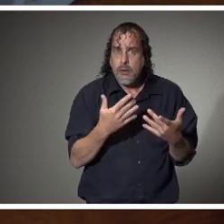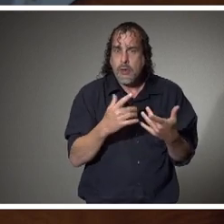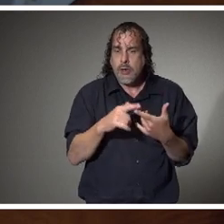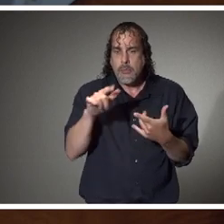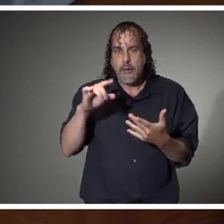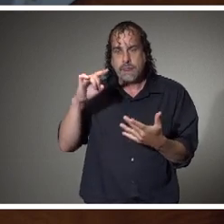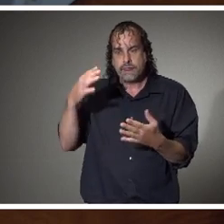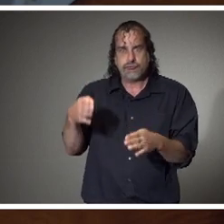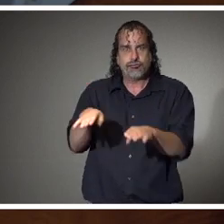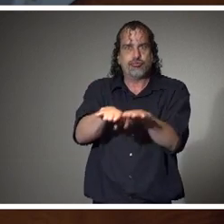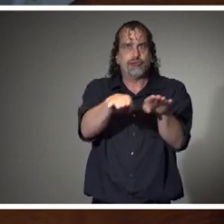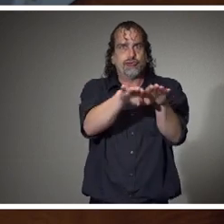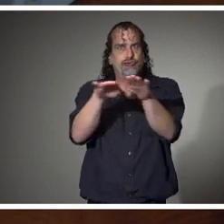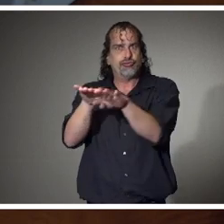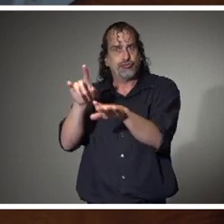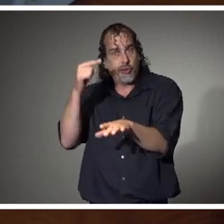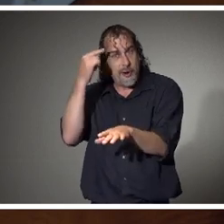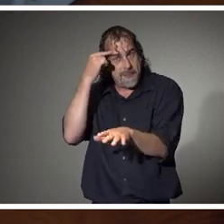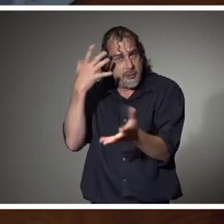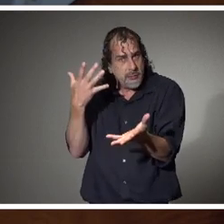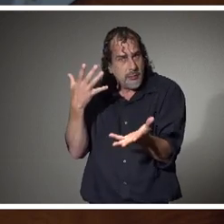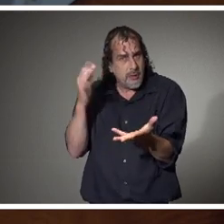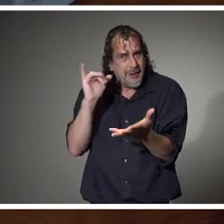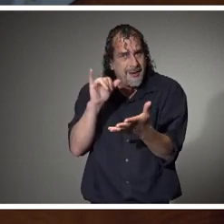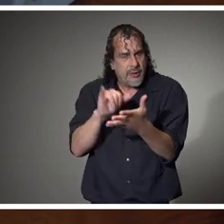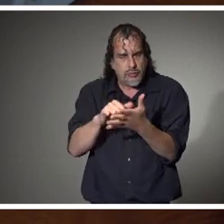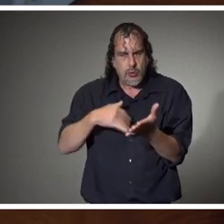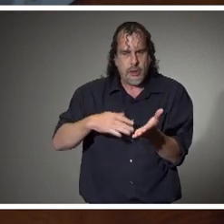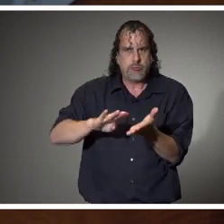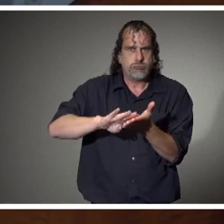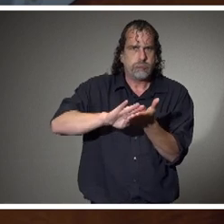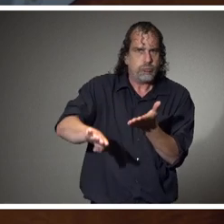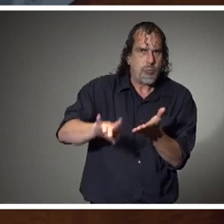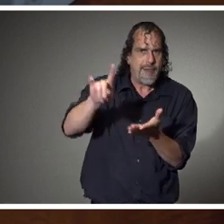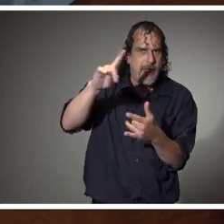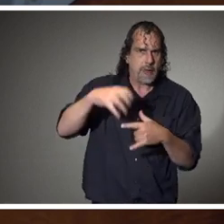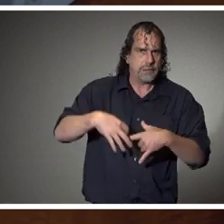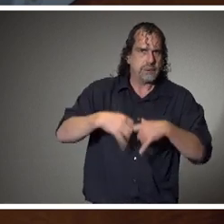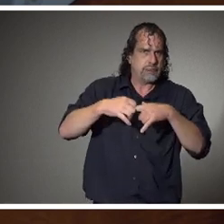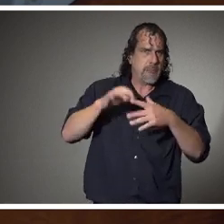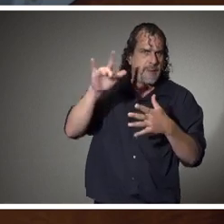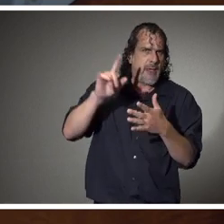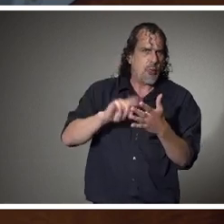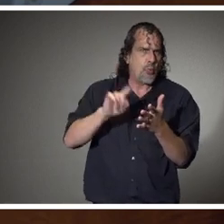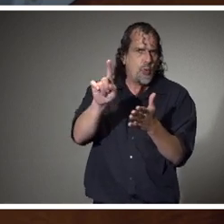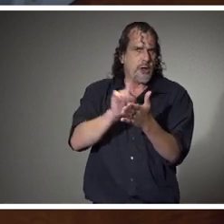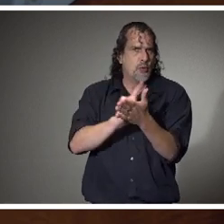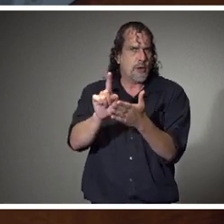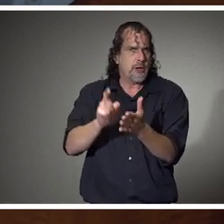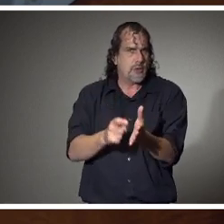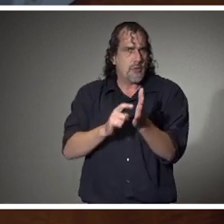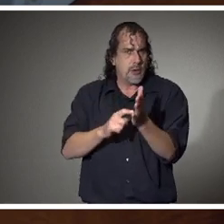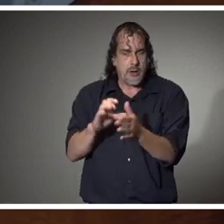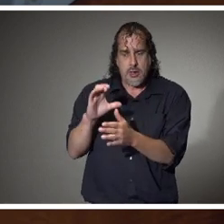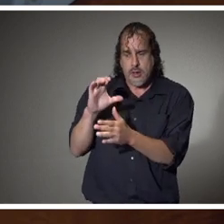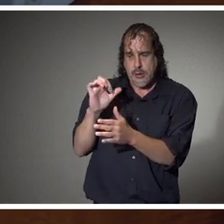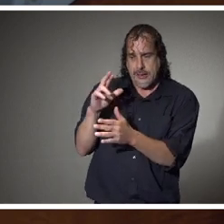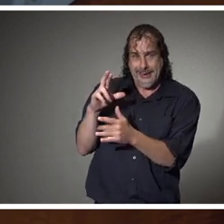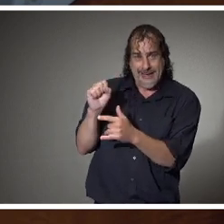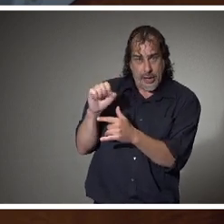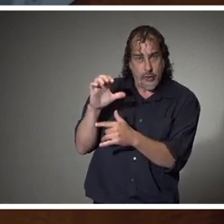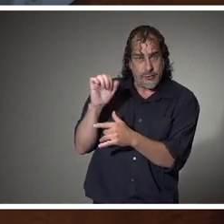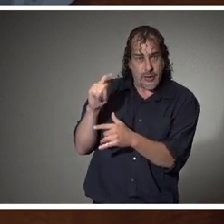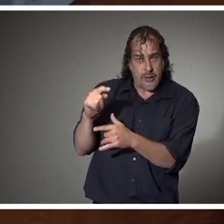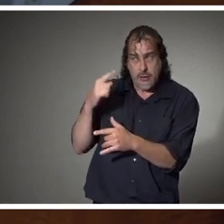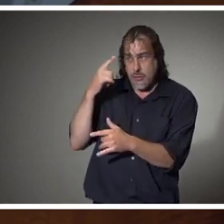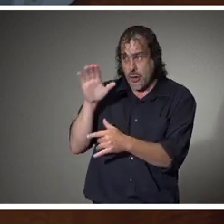action, we decided early on to waive that 1 week requirement. In the CARES Act, because of the advocacy of